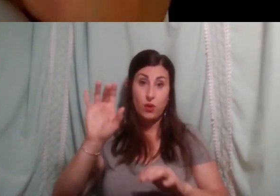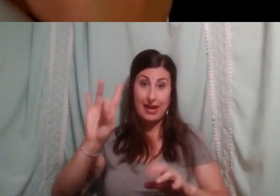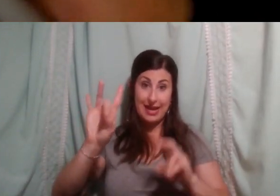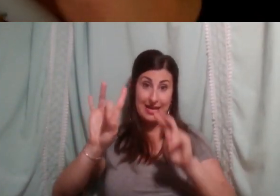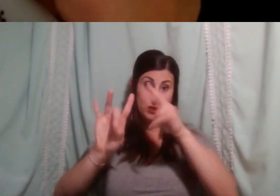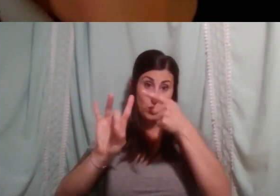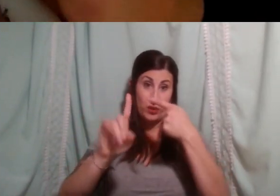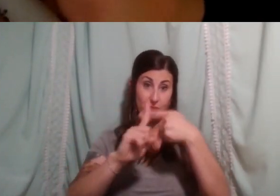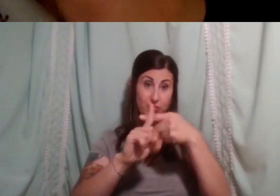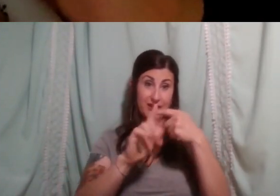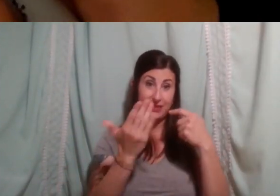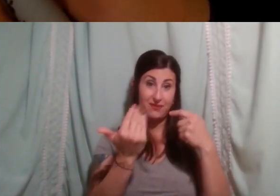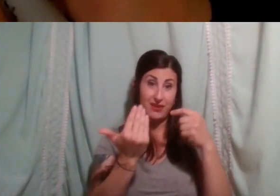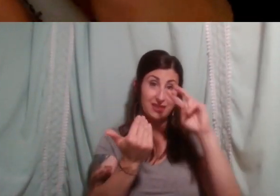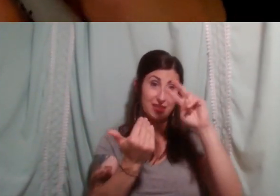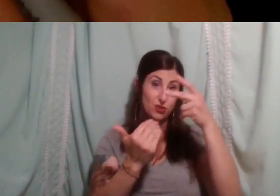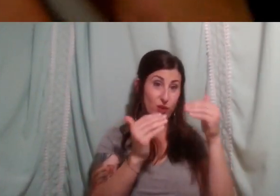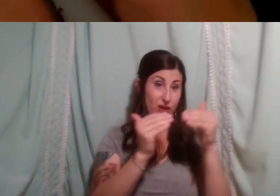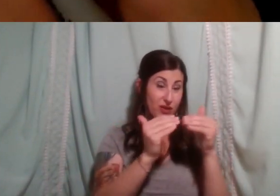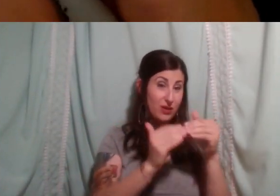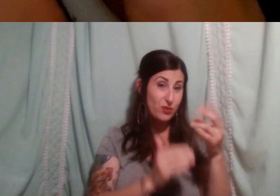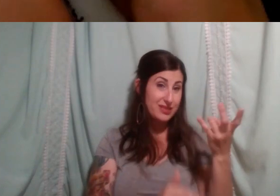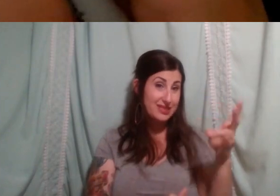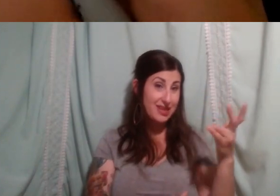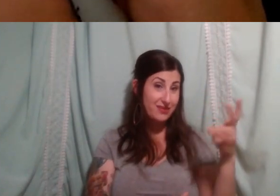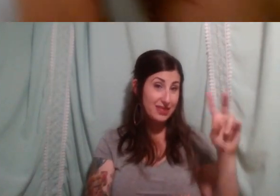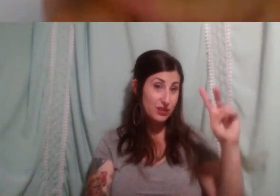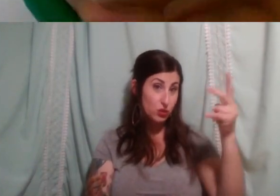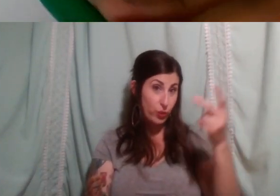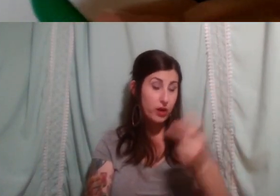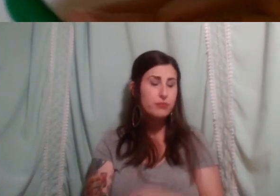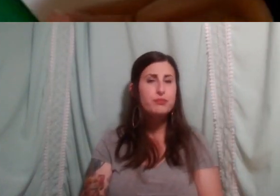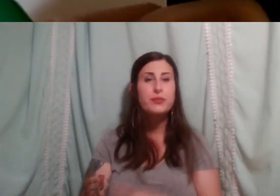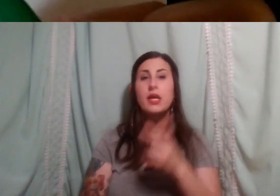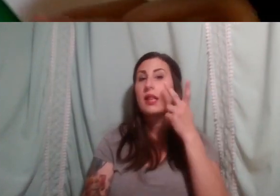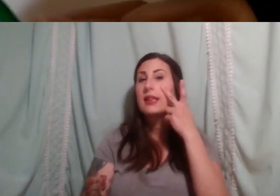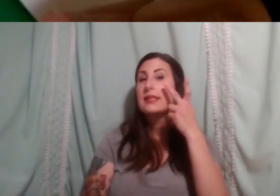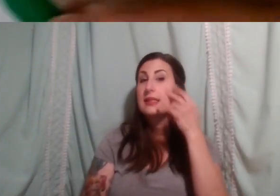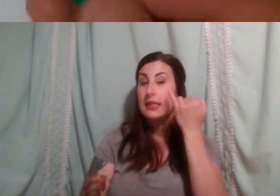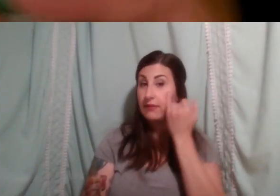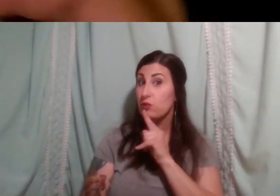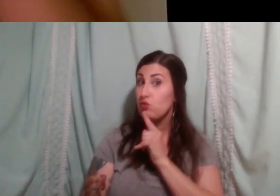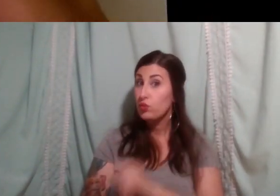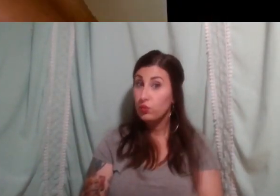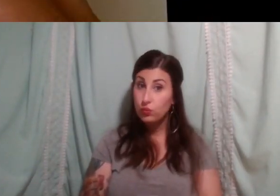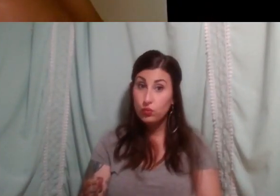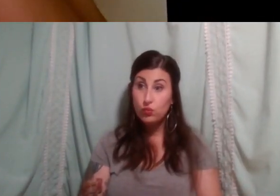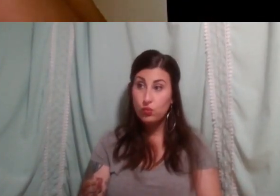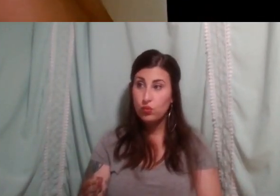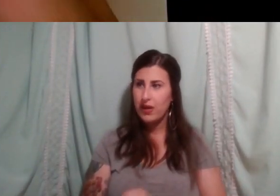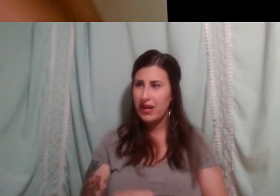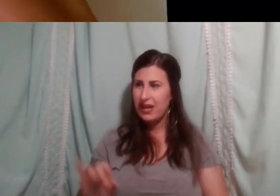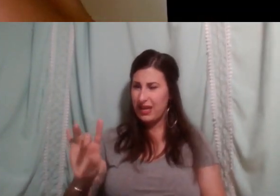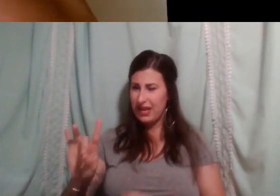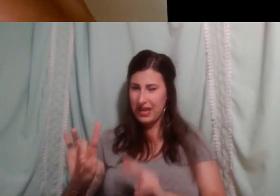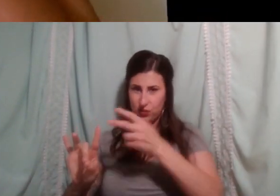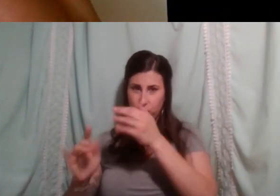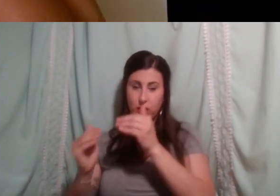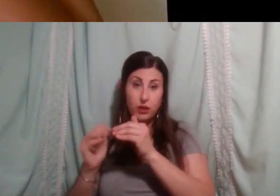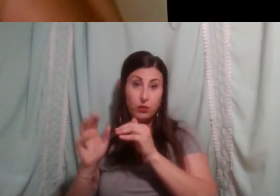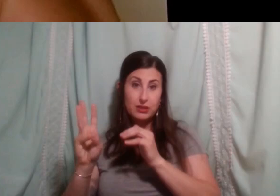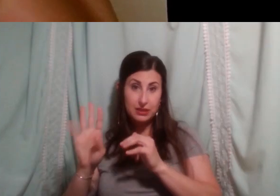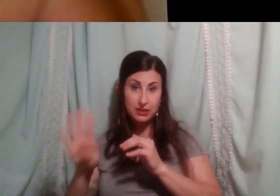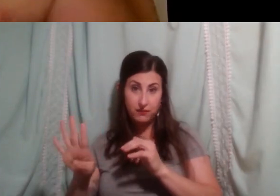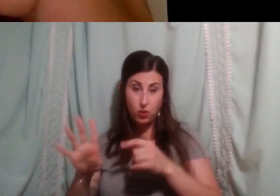8 squared plus 15 squared equals 17 squared. Let's see if this is true. 8 squared